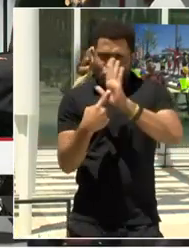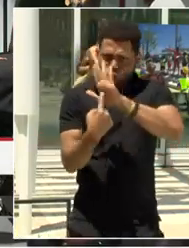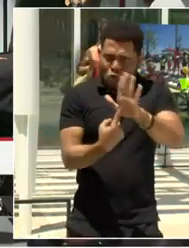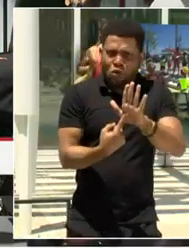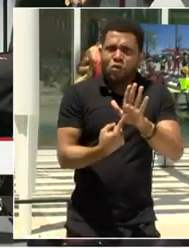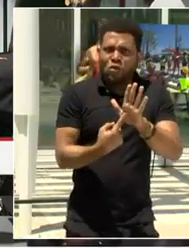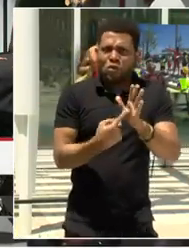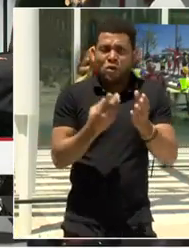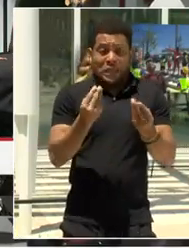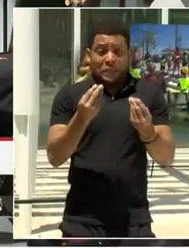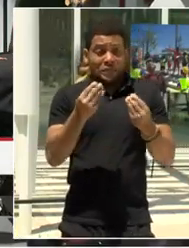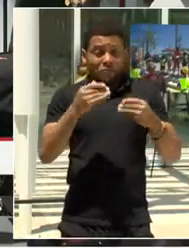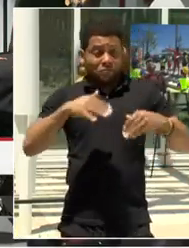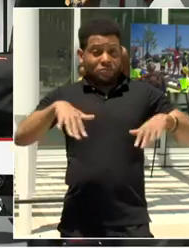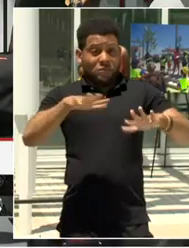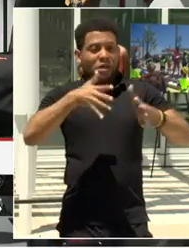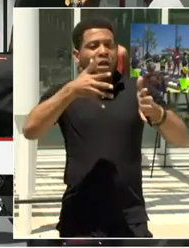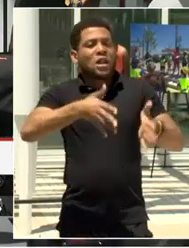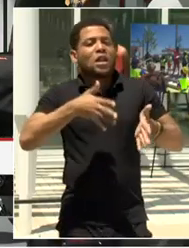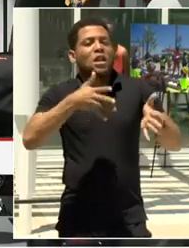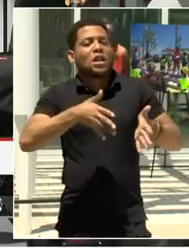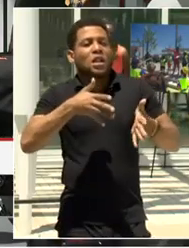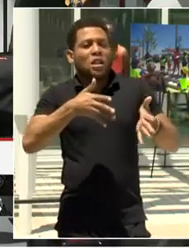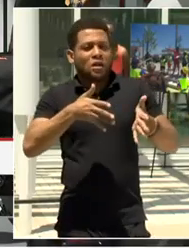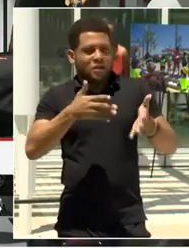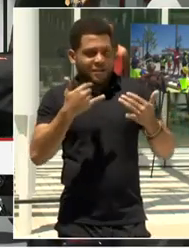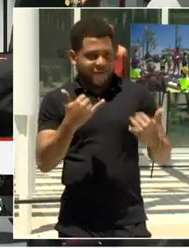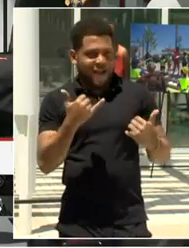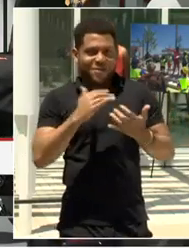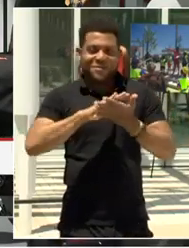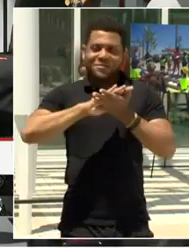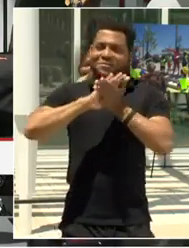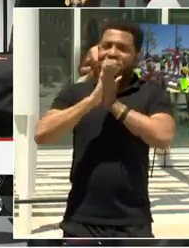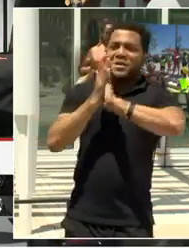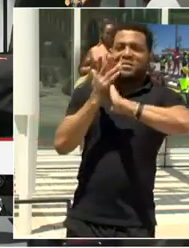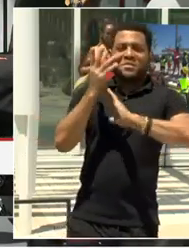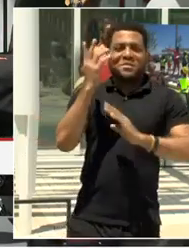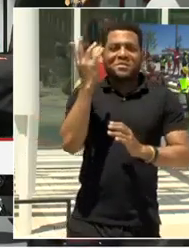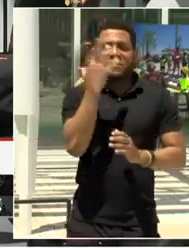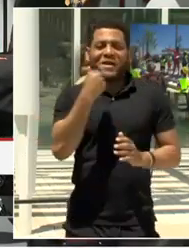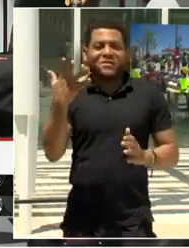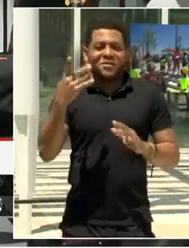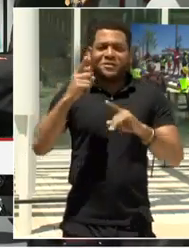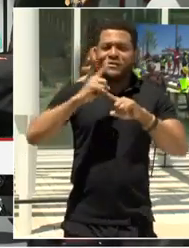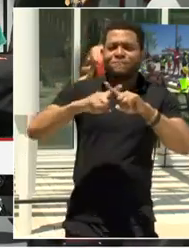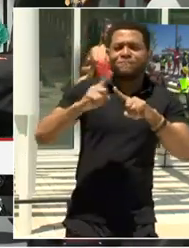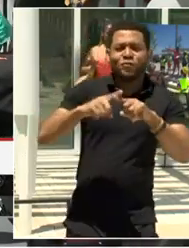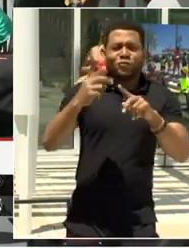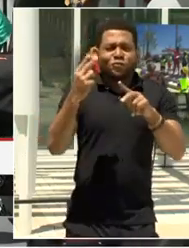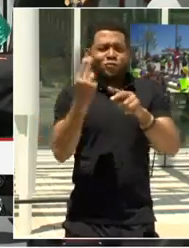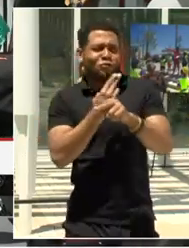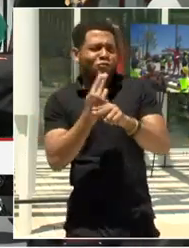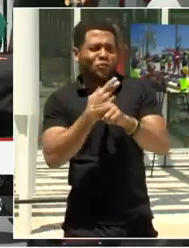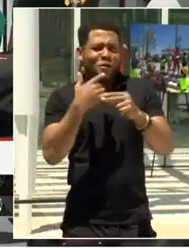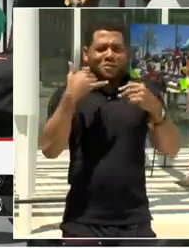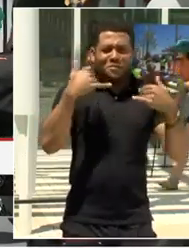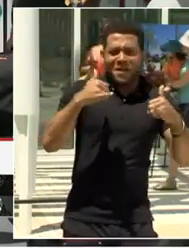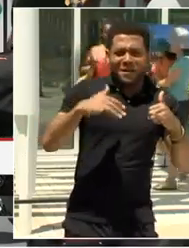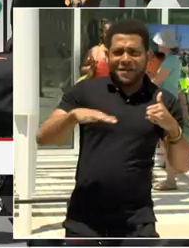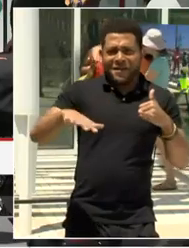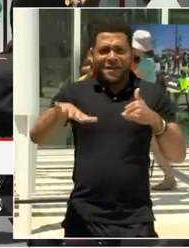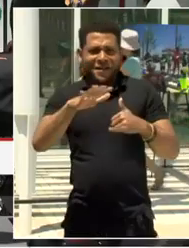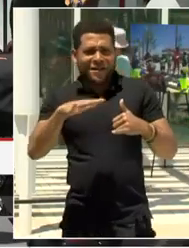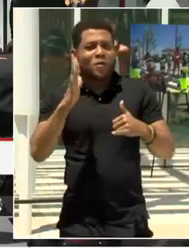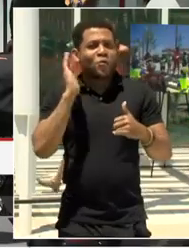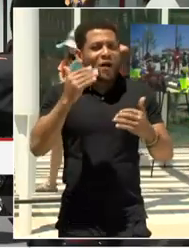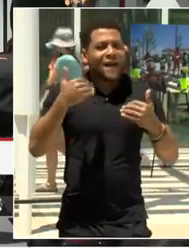land into a beautiful, amenity-rich, productive use. It will create jobs, affordable housing,